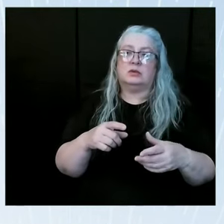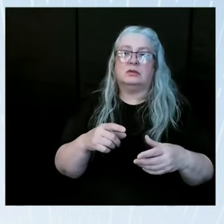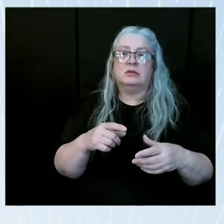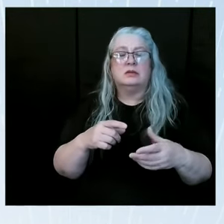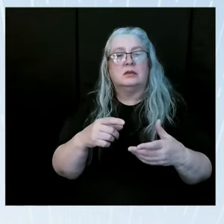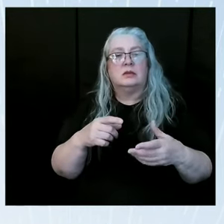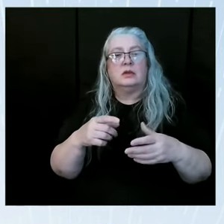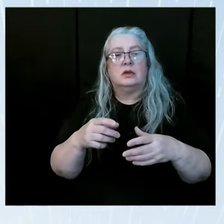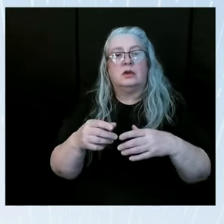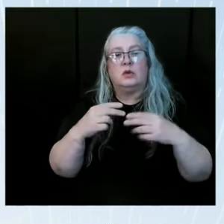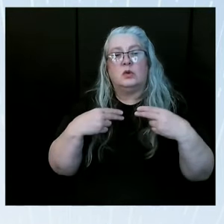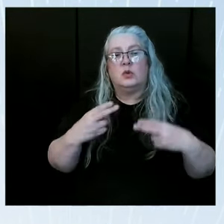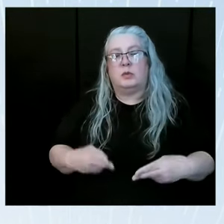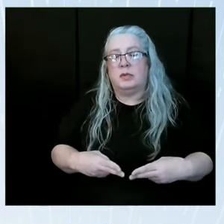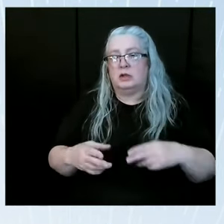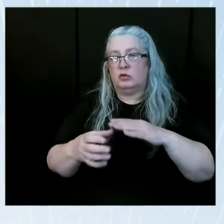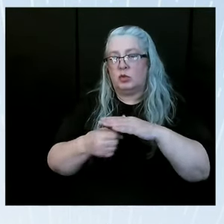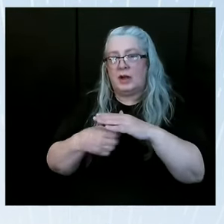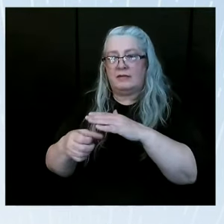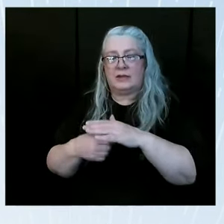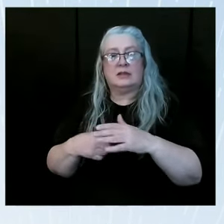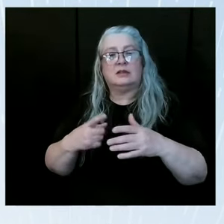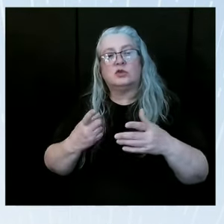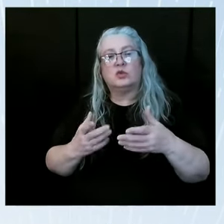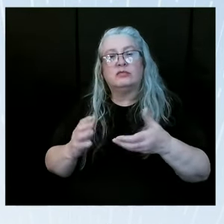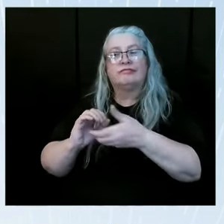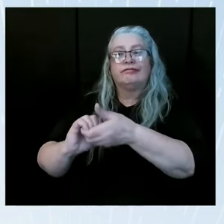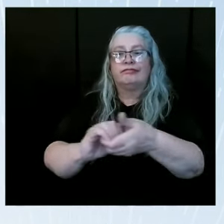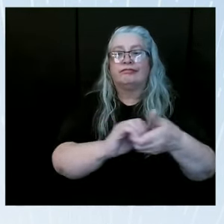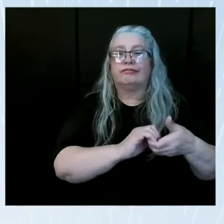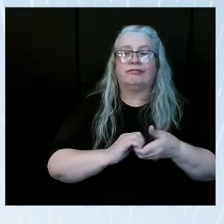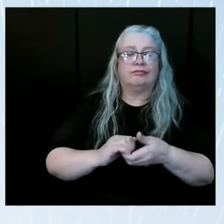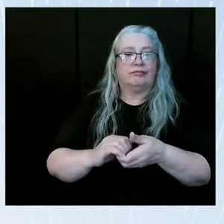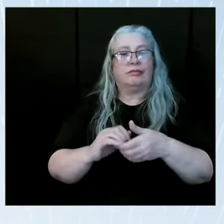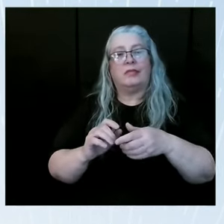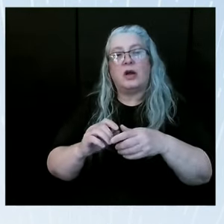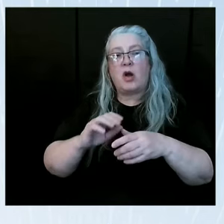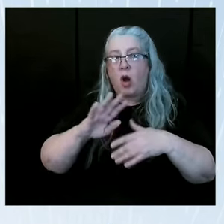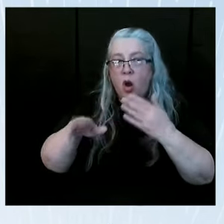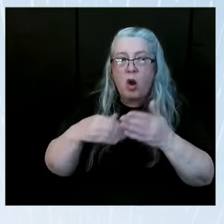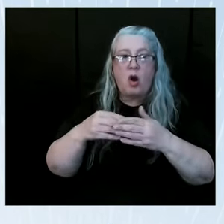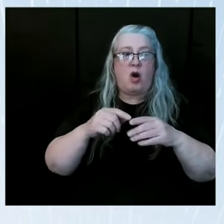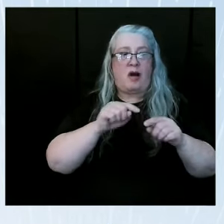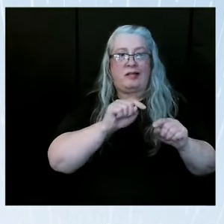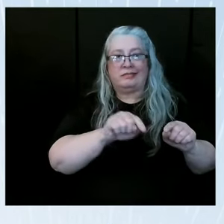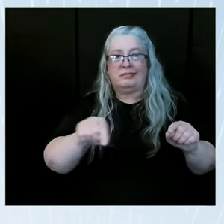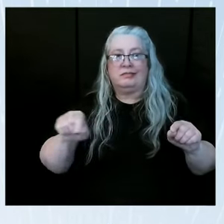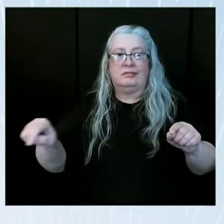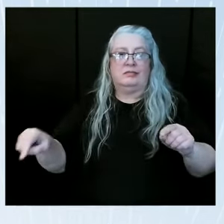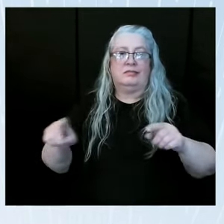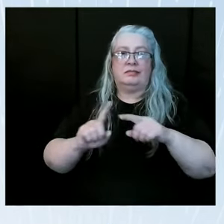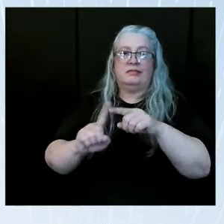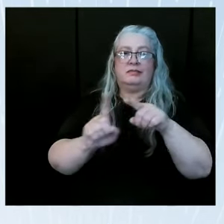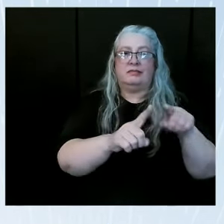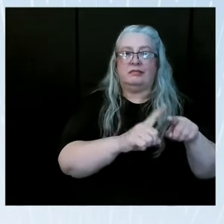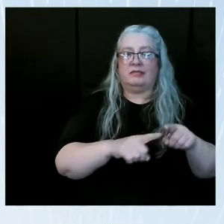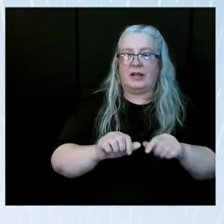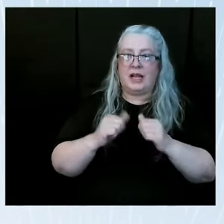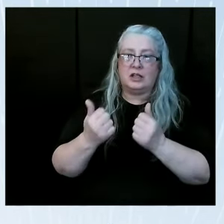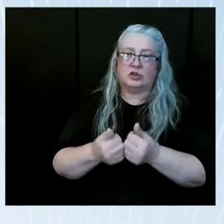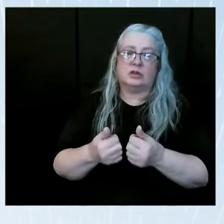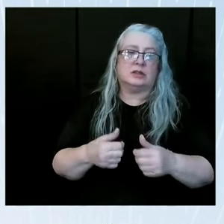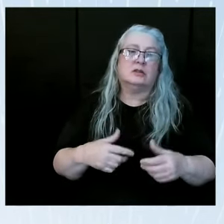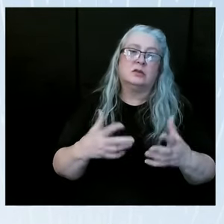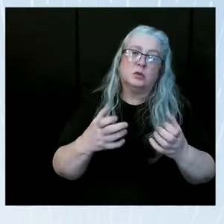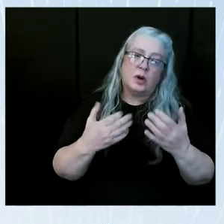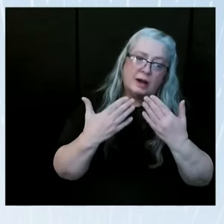We look forward to our continued partnership with all of you in the days ahead. Thank you. Thank you very much, Attorney General. When